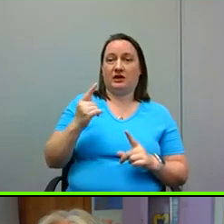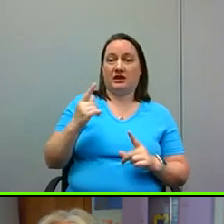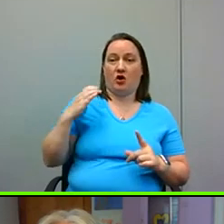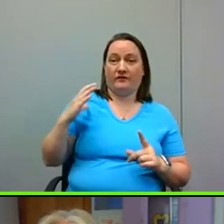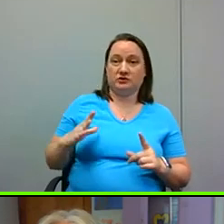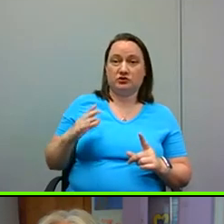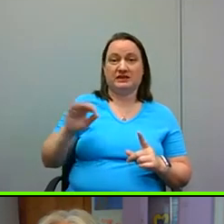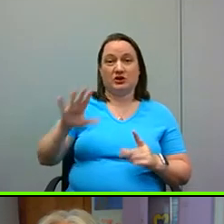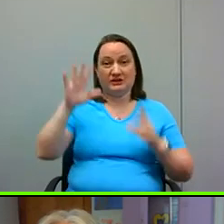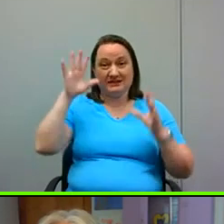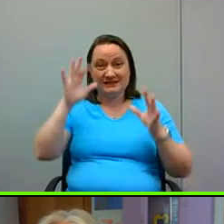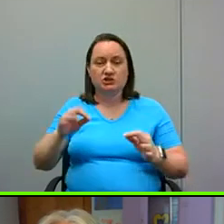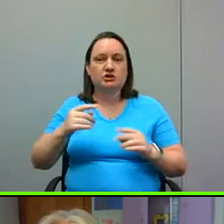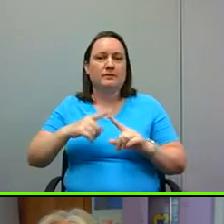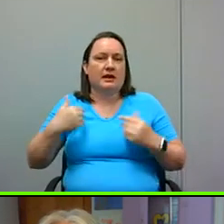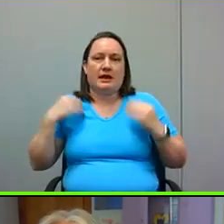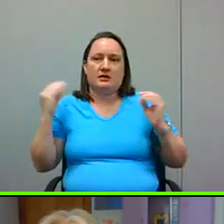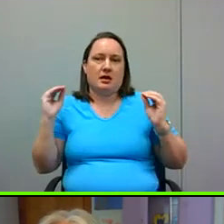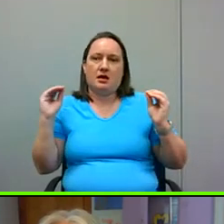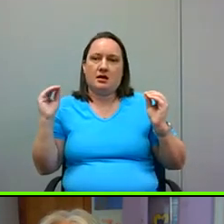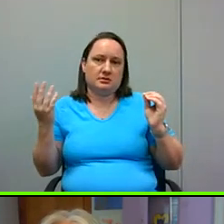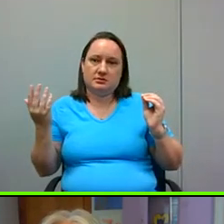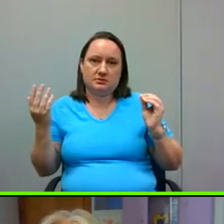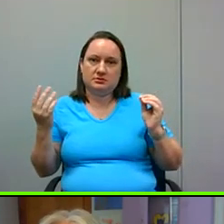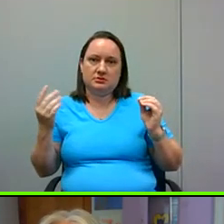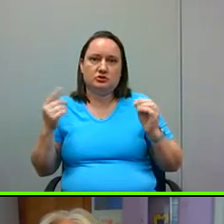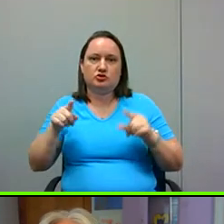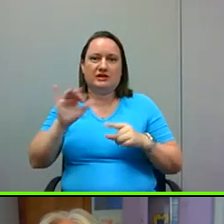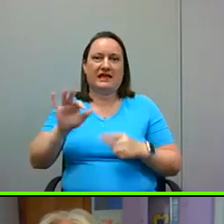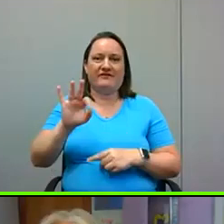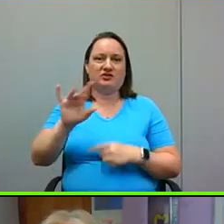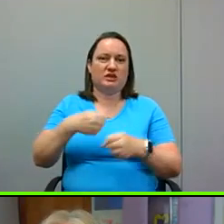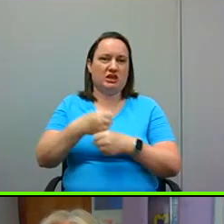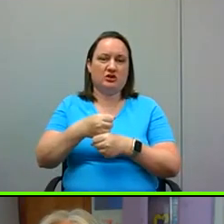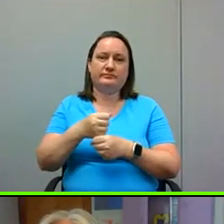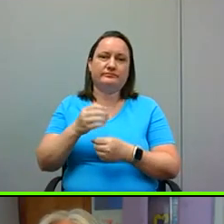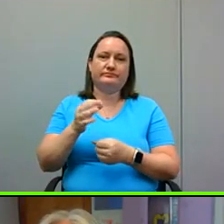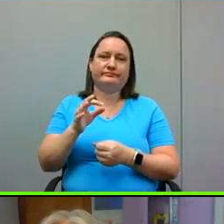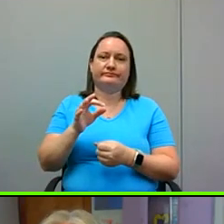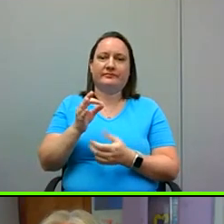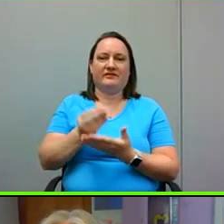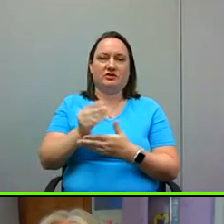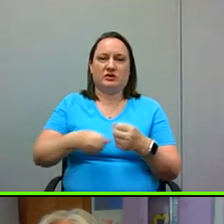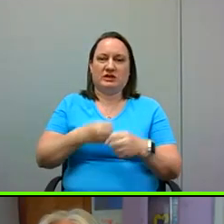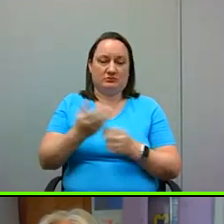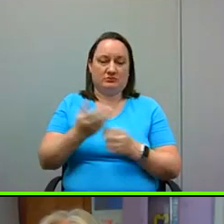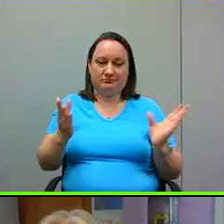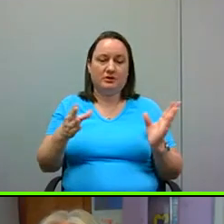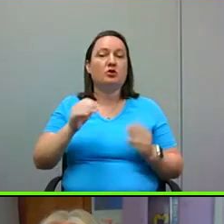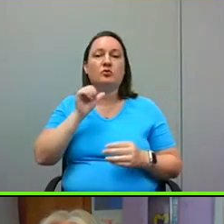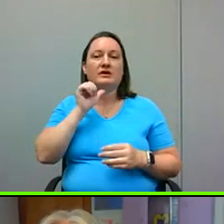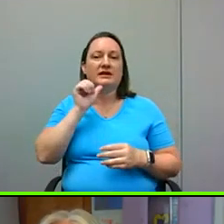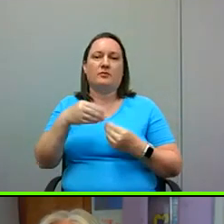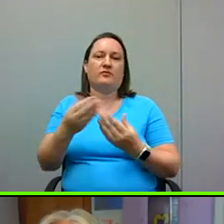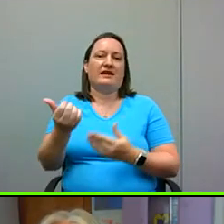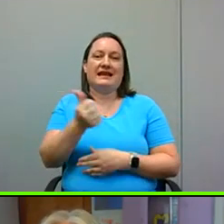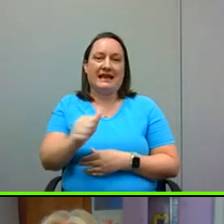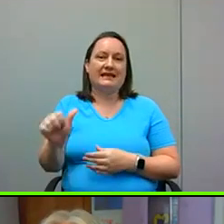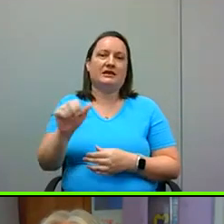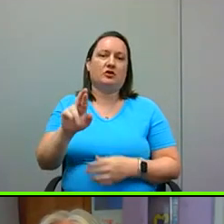decisions. Since there were 0 during FY 2019, DARS has provided no redacted decisions